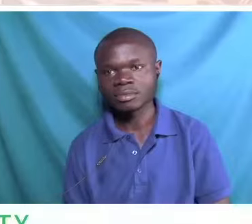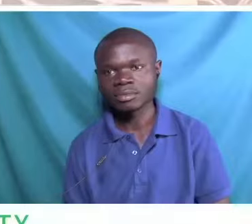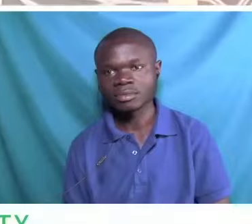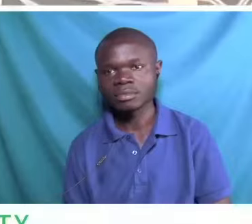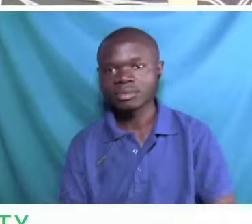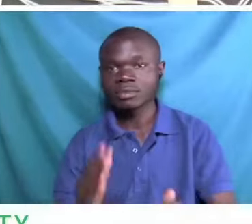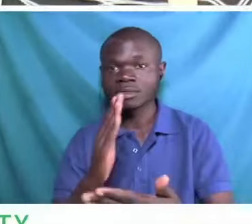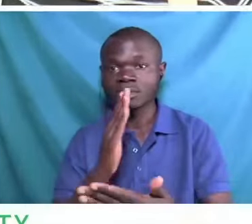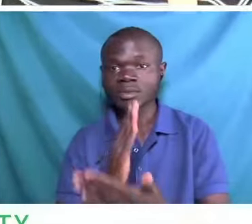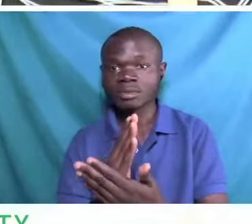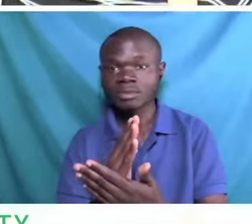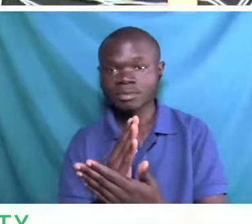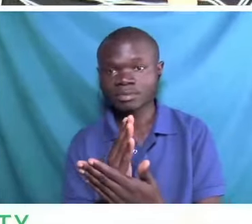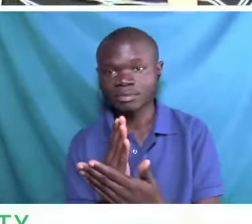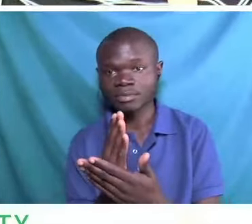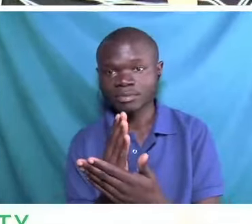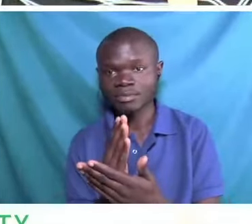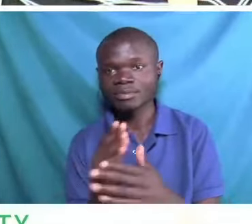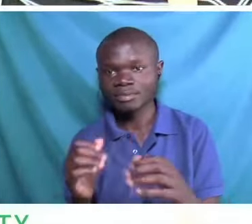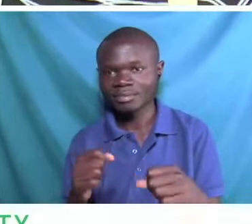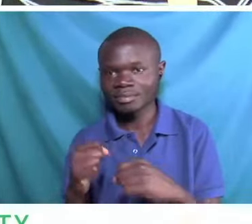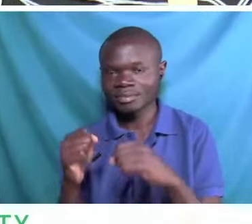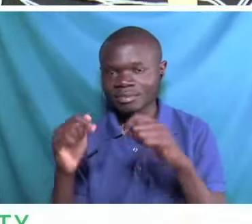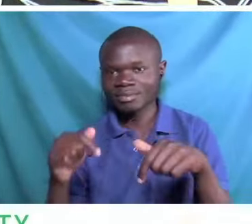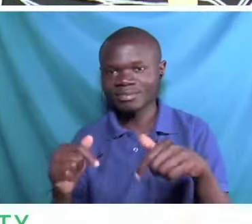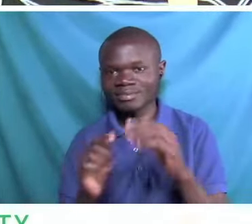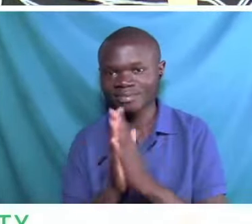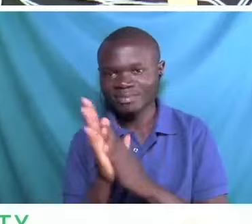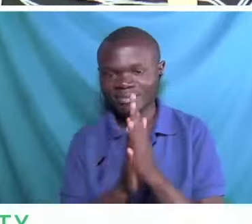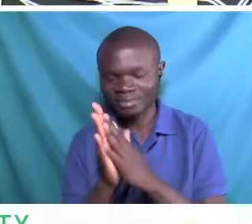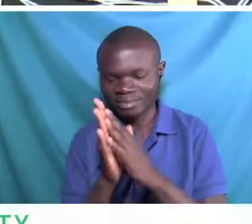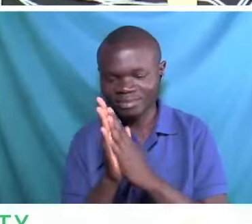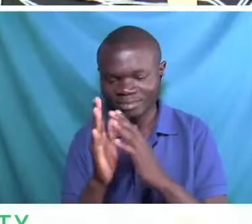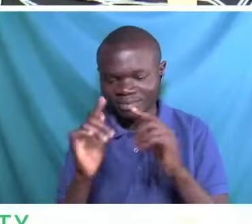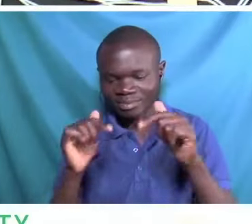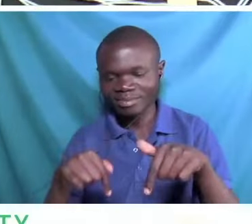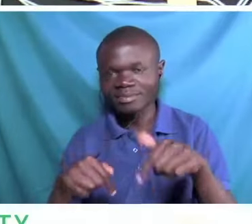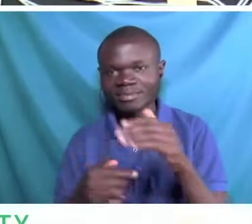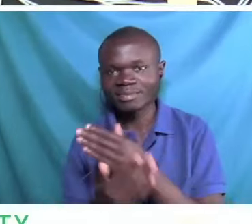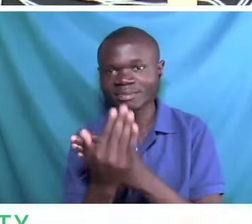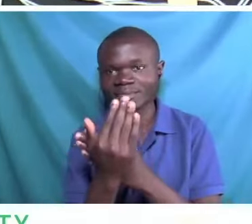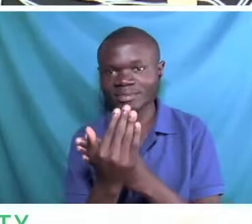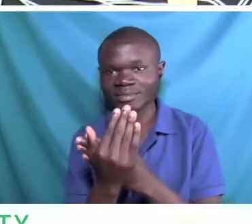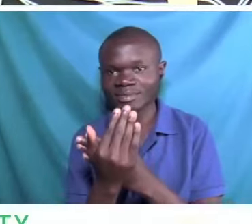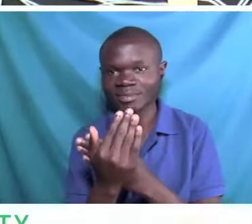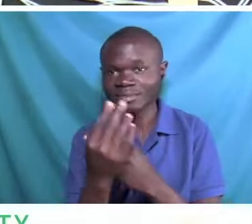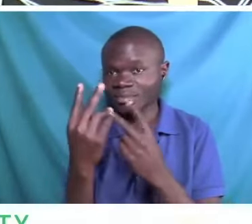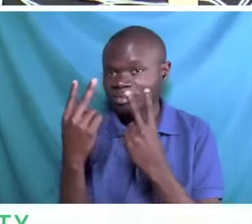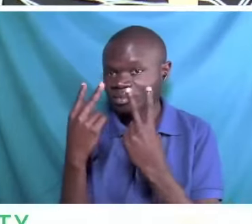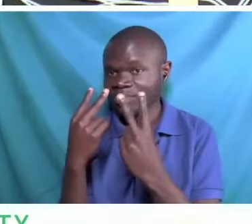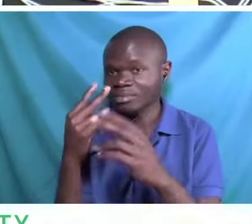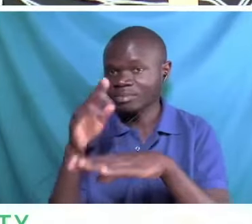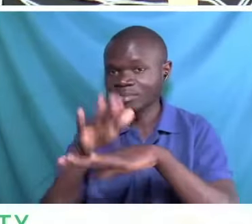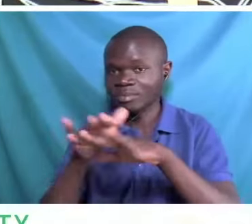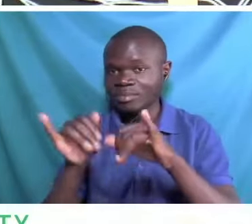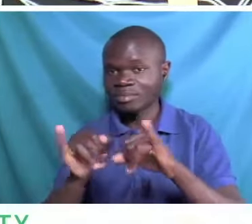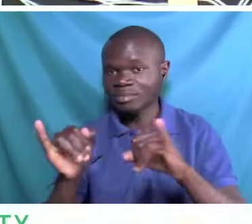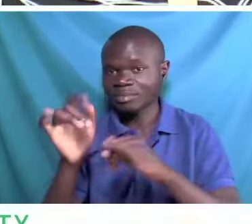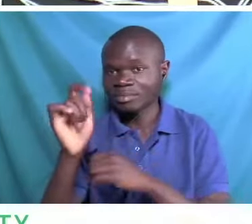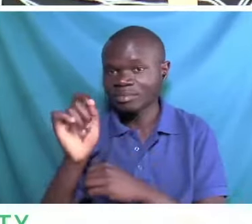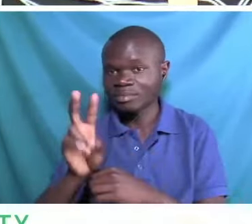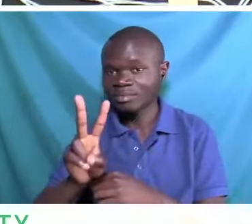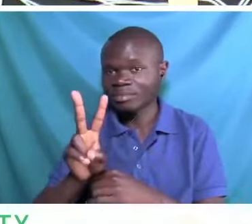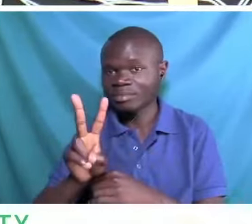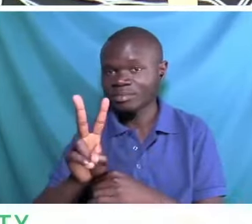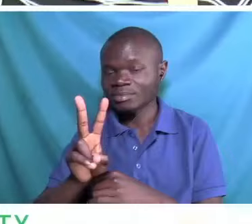Great to be here. Praise the Lord. I'm so excited to be here this morning. We want to welcome those watching us online and on TV, wherever you're watching us